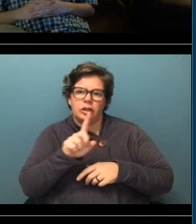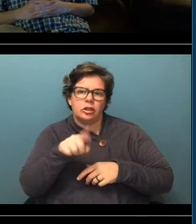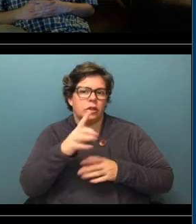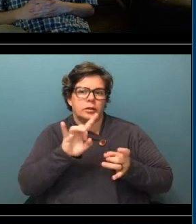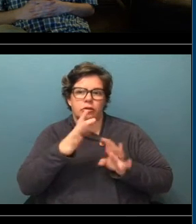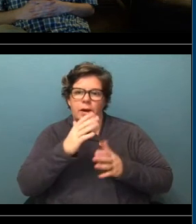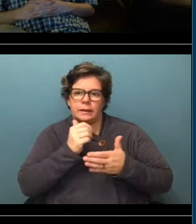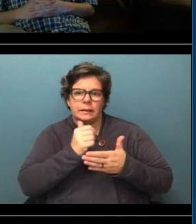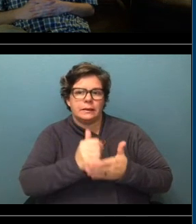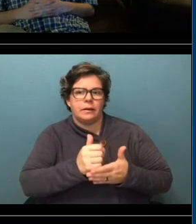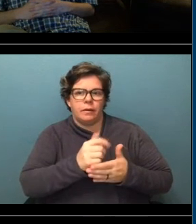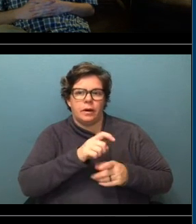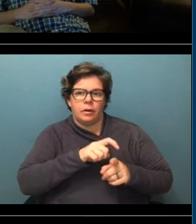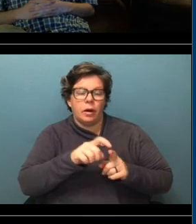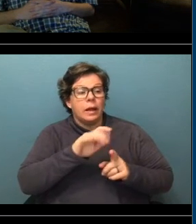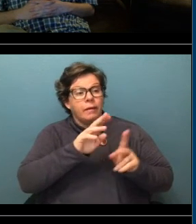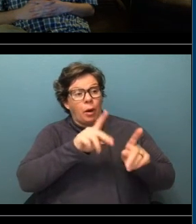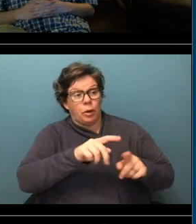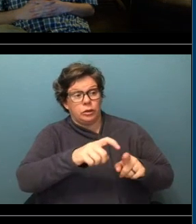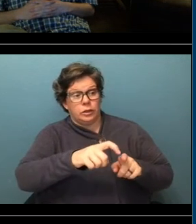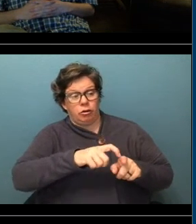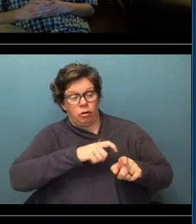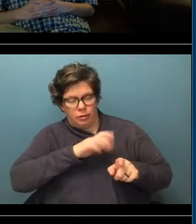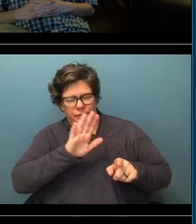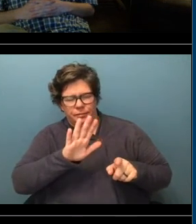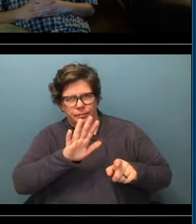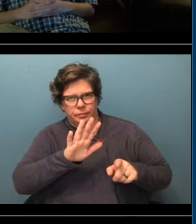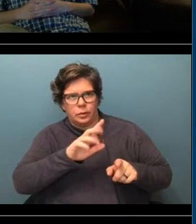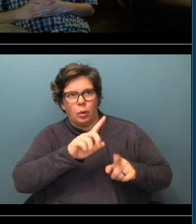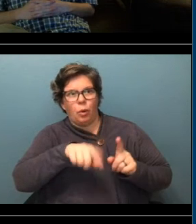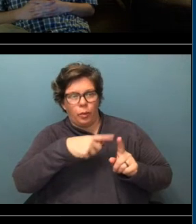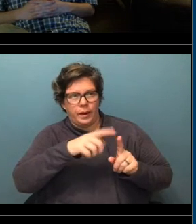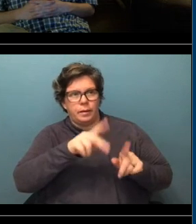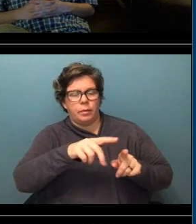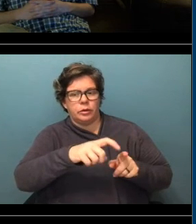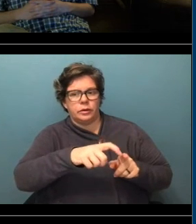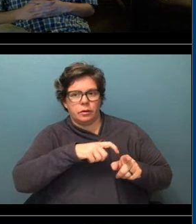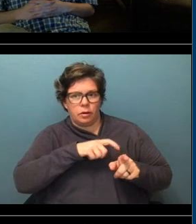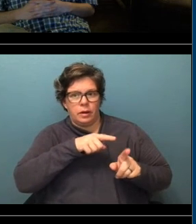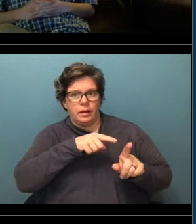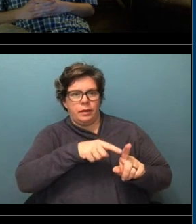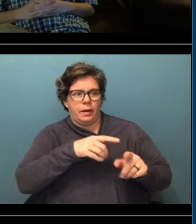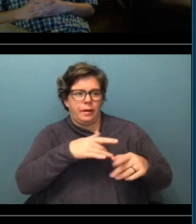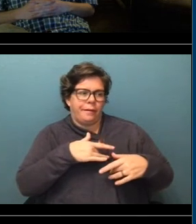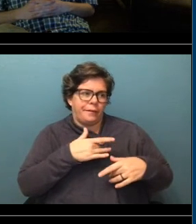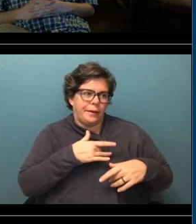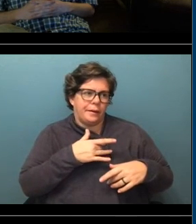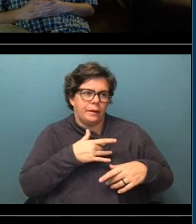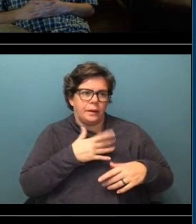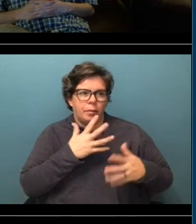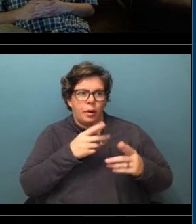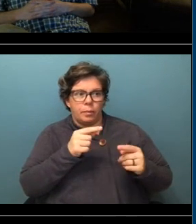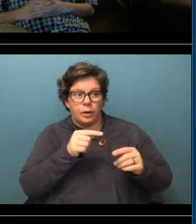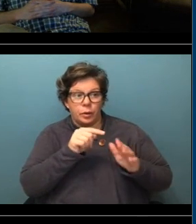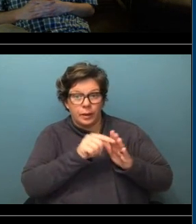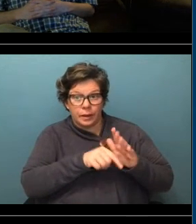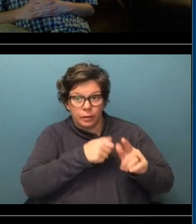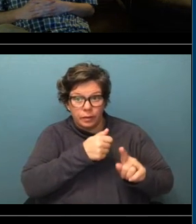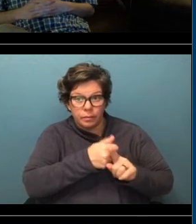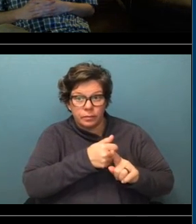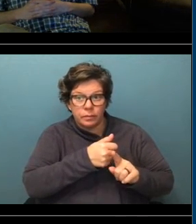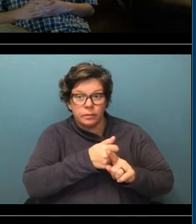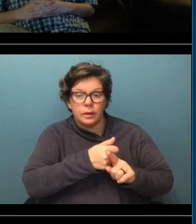hotline offers, if a person calls, let me say it this way, when a person calls and if they are feeling suicidal, if they have any level